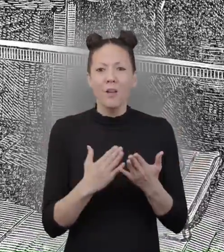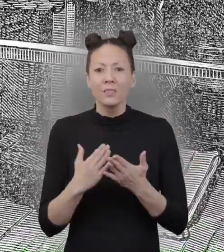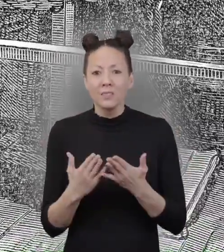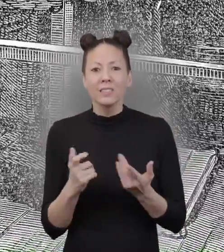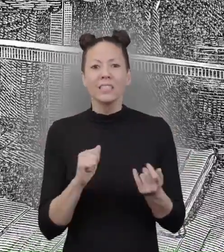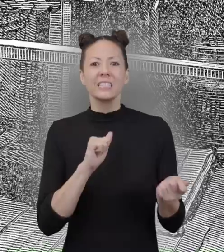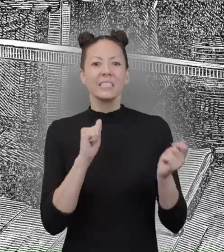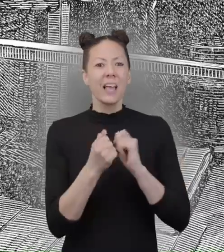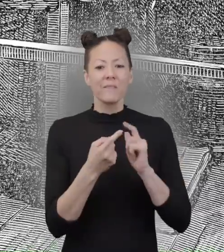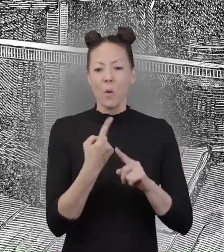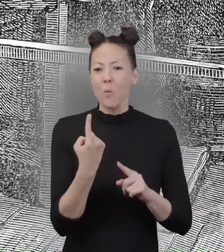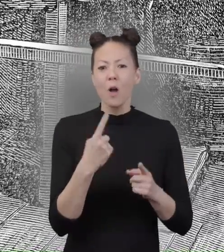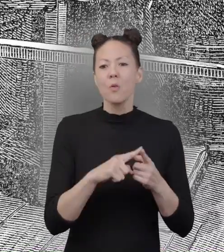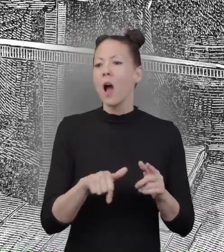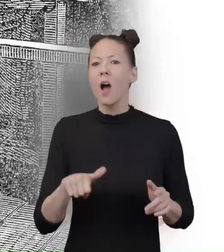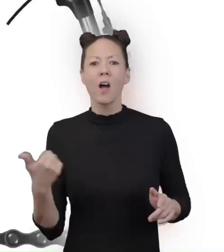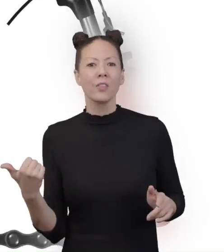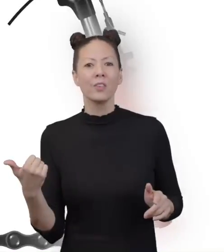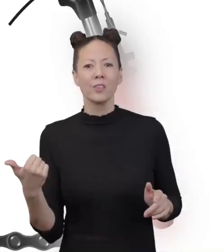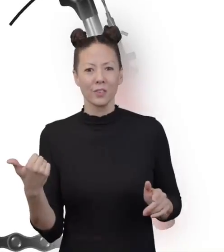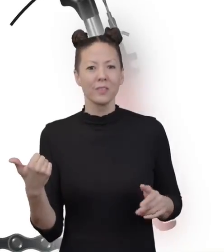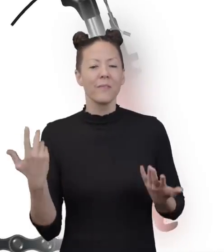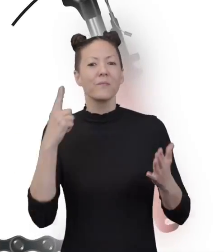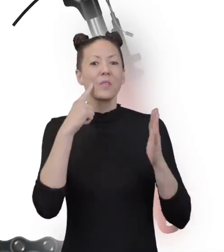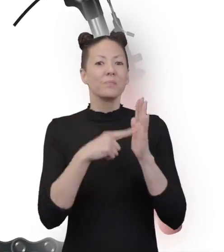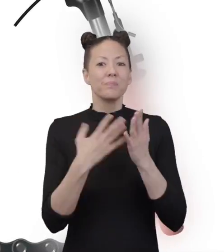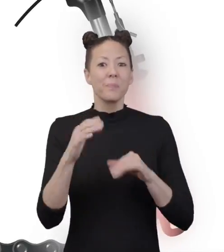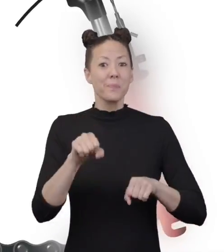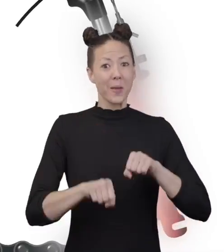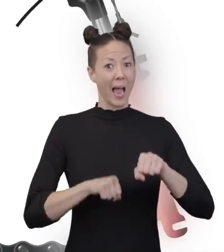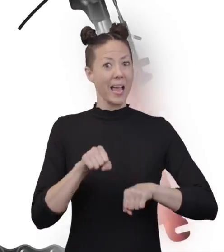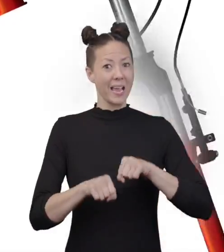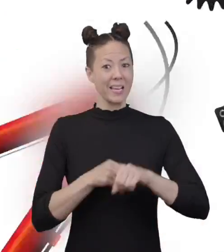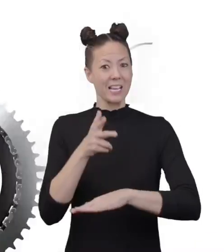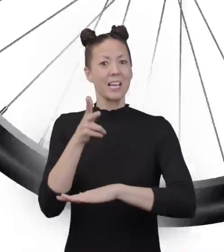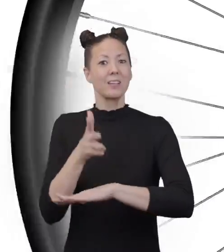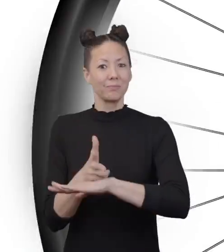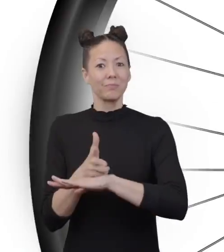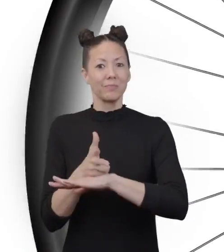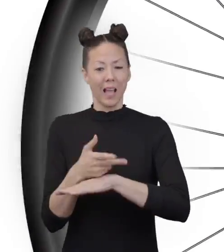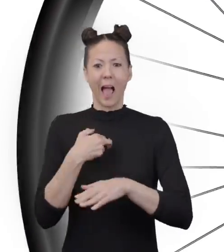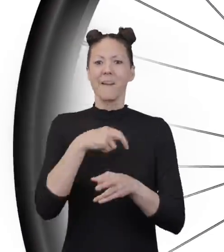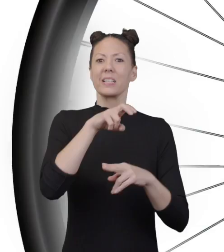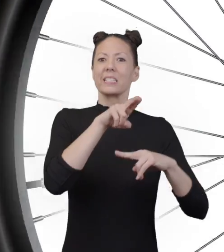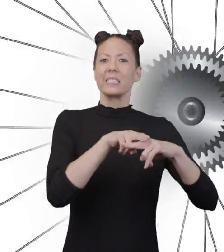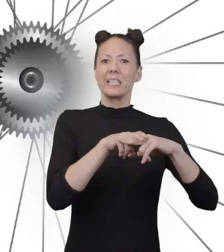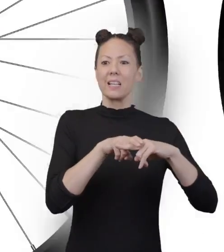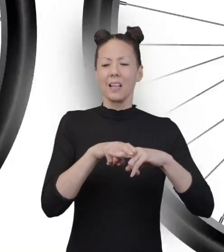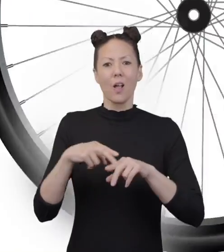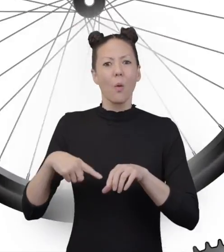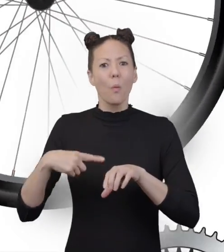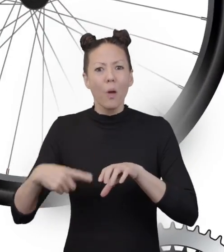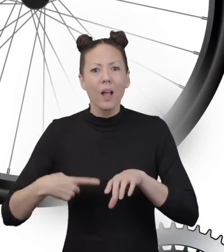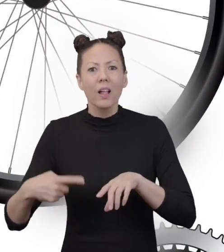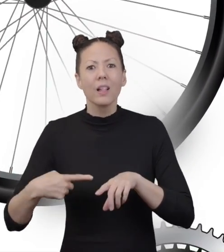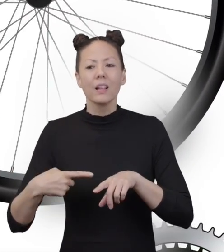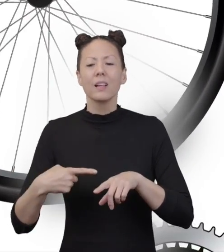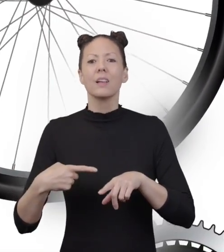changed from one to another. Take your bike, for example. The seat, the